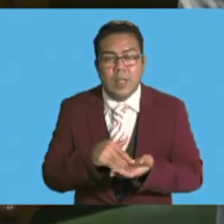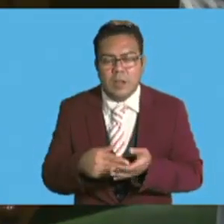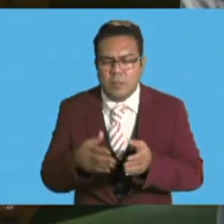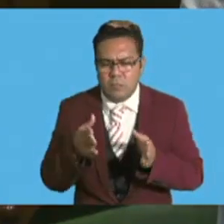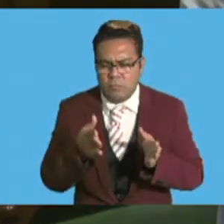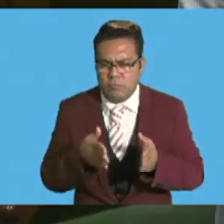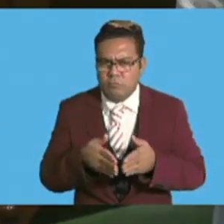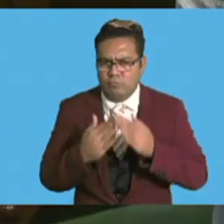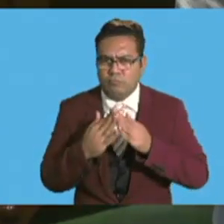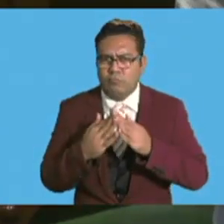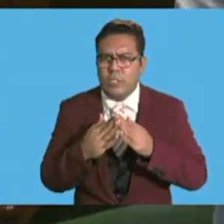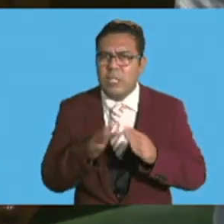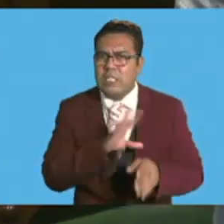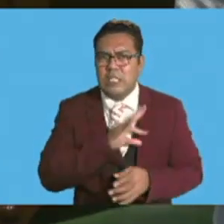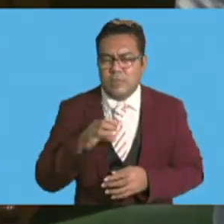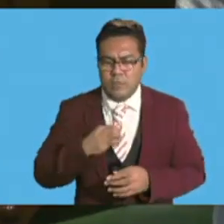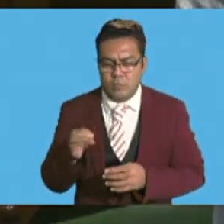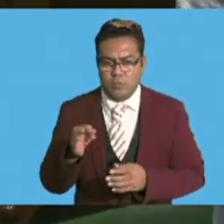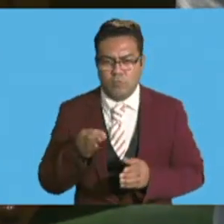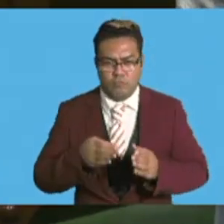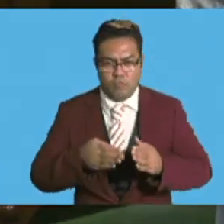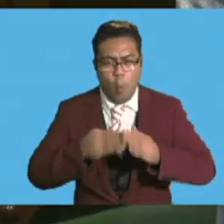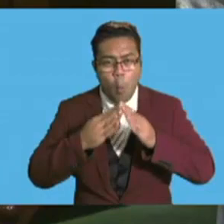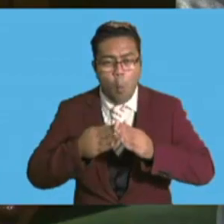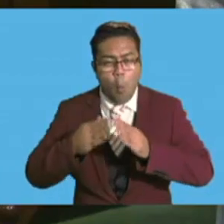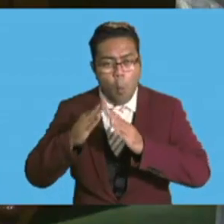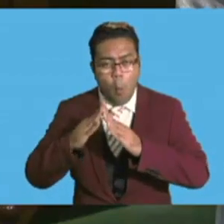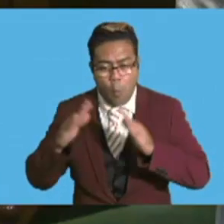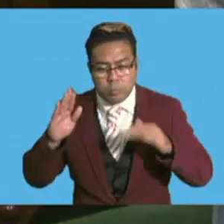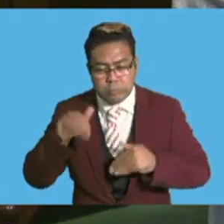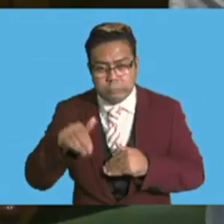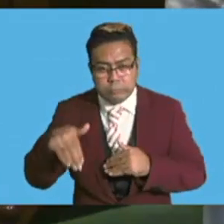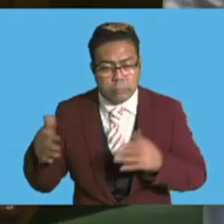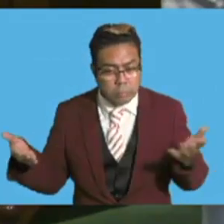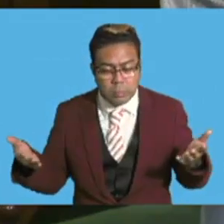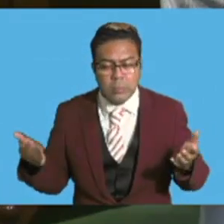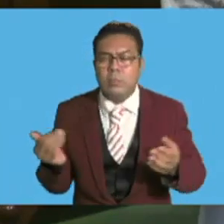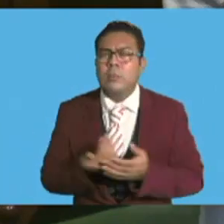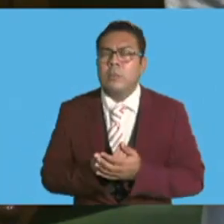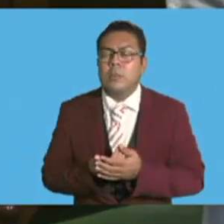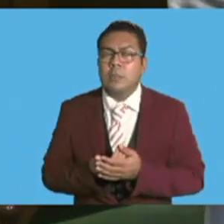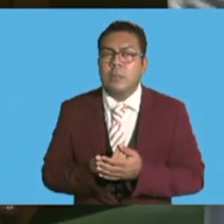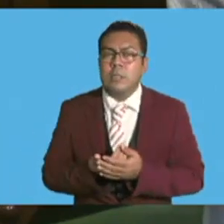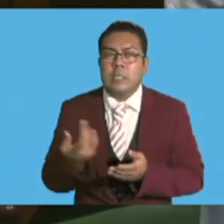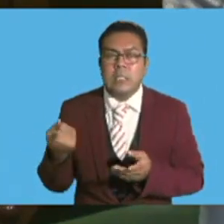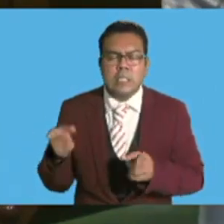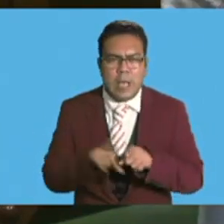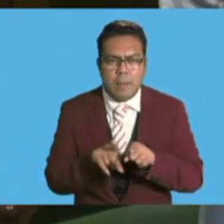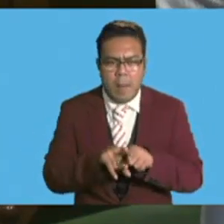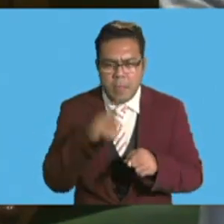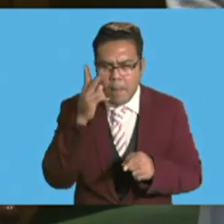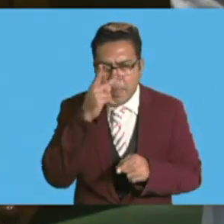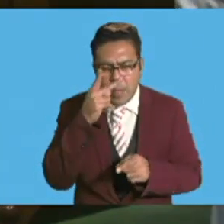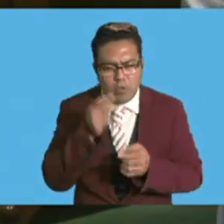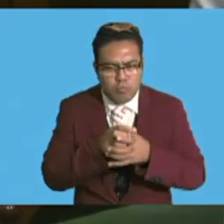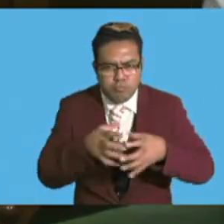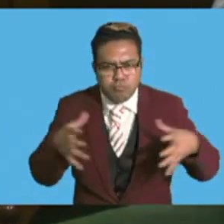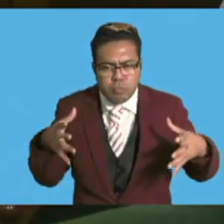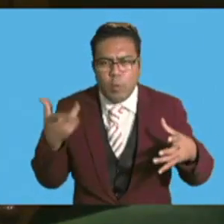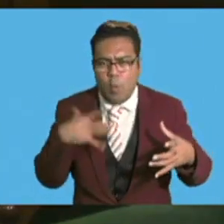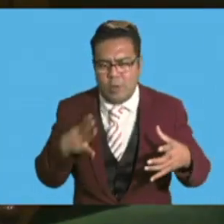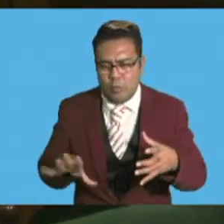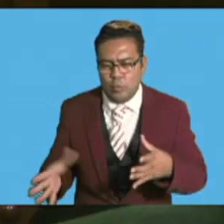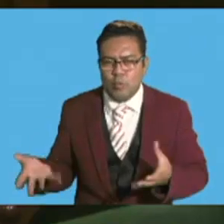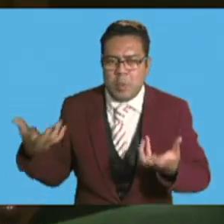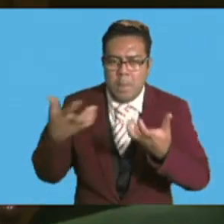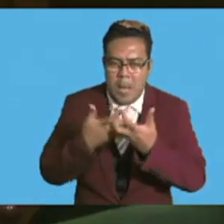order to pursue and modernize our centers to cater for the growing population within the Sinu corridor. We have done major renovations at